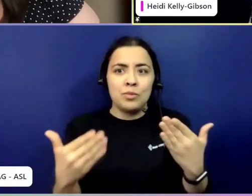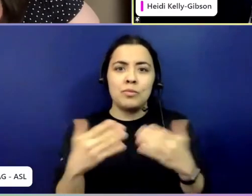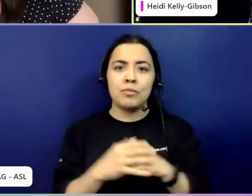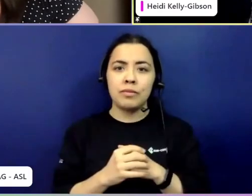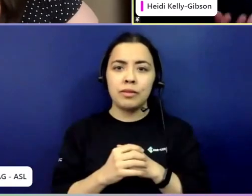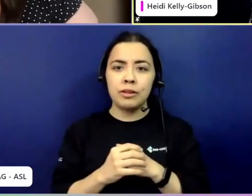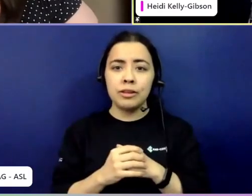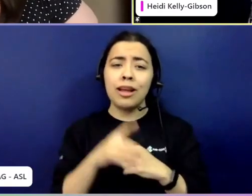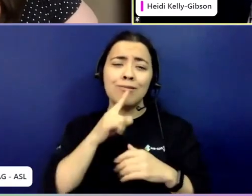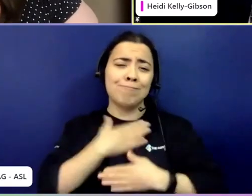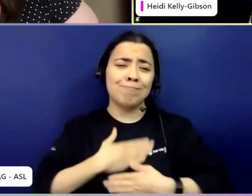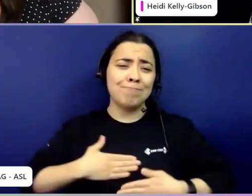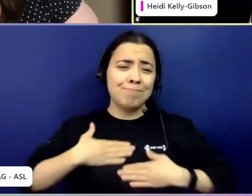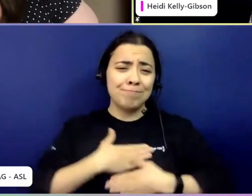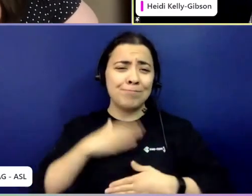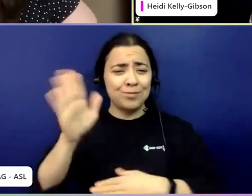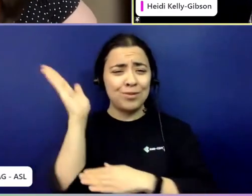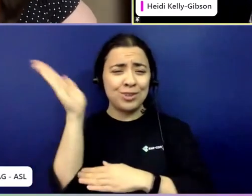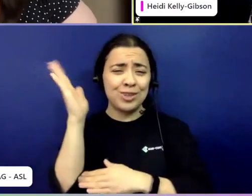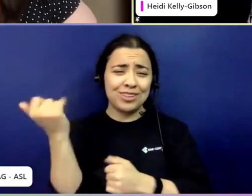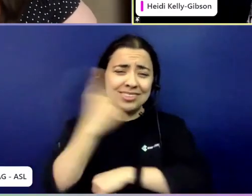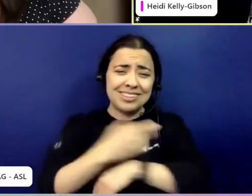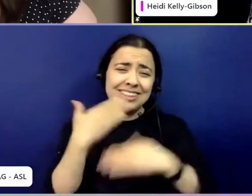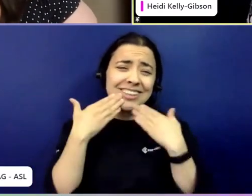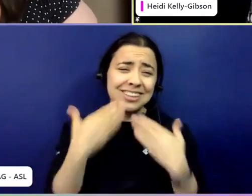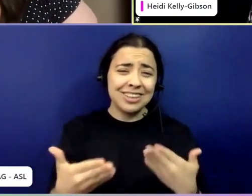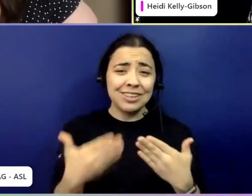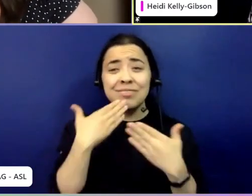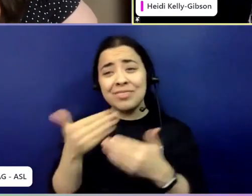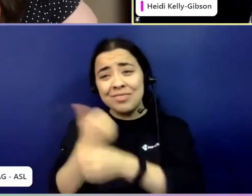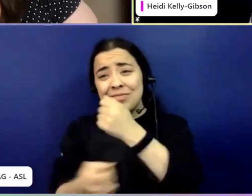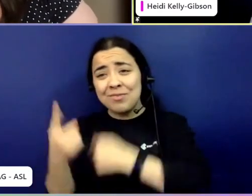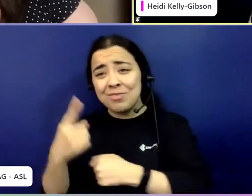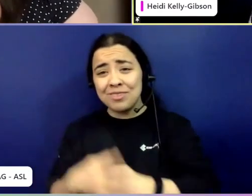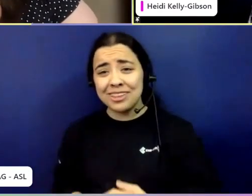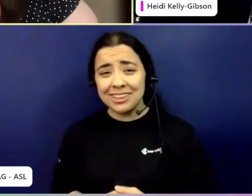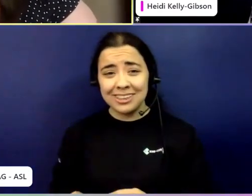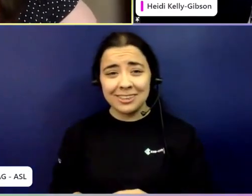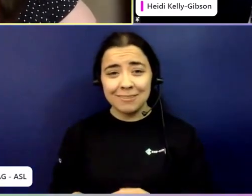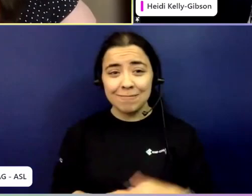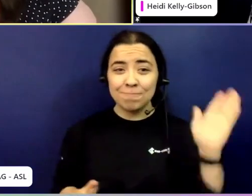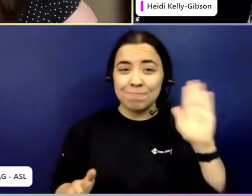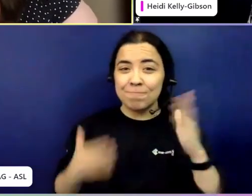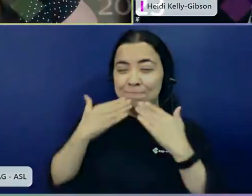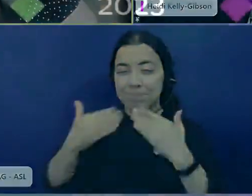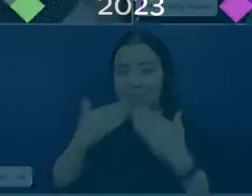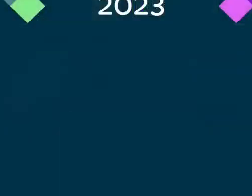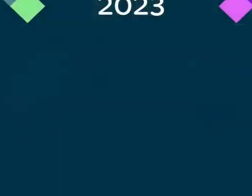I really appreciated your talk today too. Thank you. Thanks, everybody. Thanks, everyone.